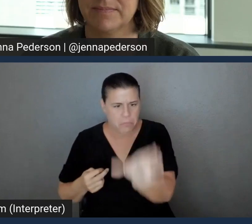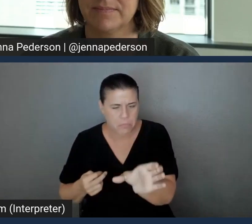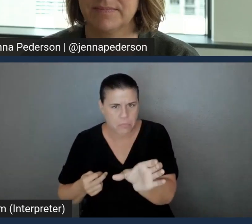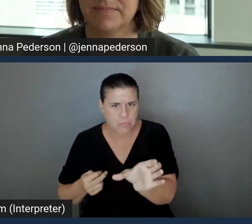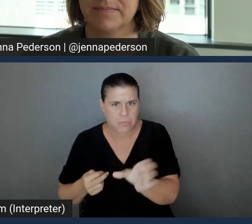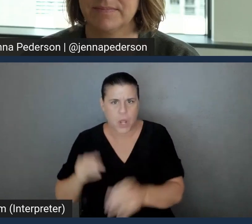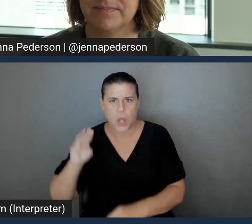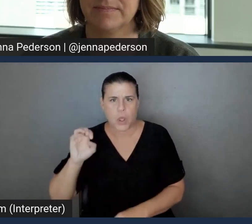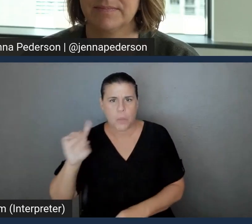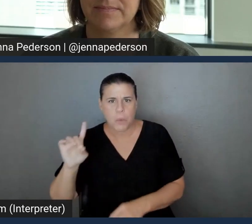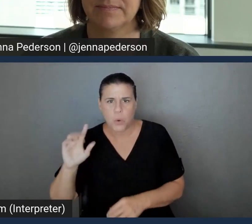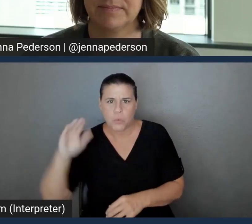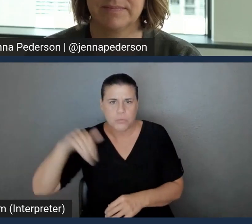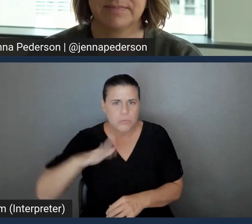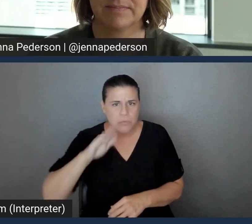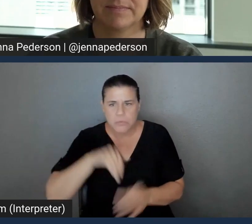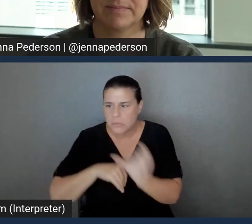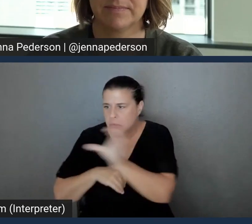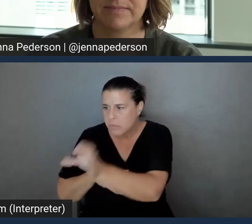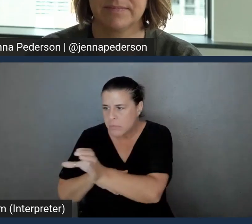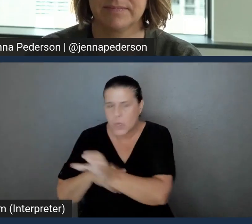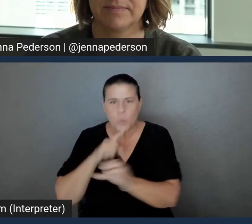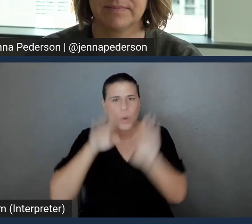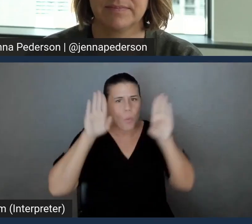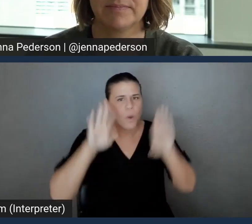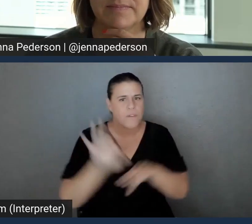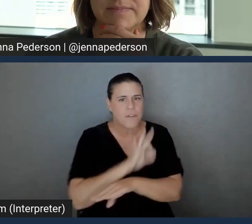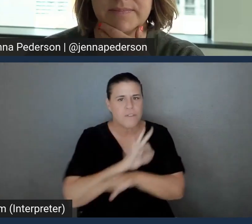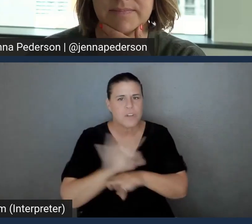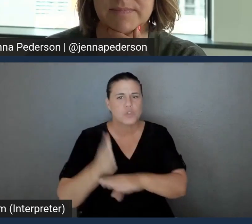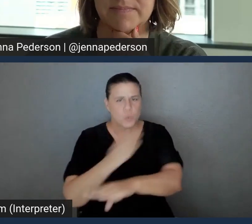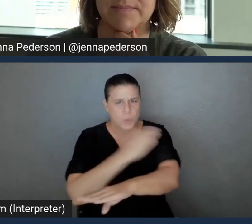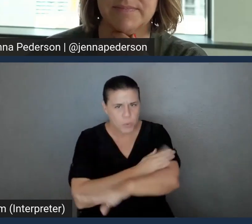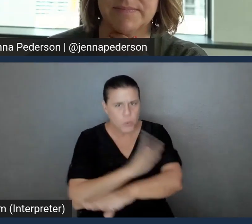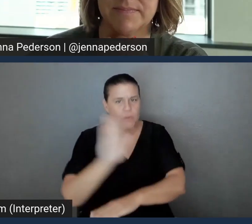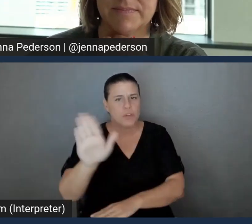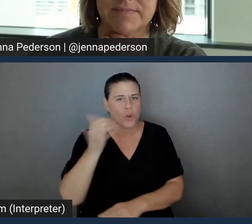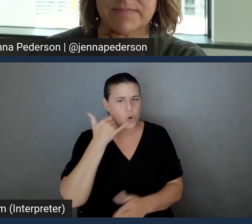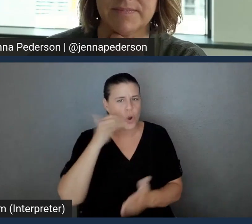wonderful feature of this one, and it can help you kind of improve your call centers.